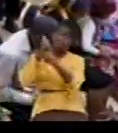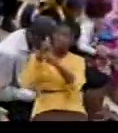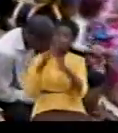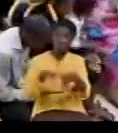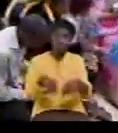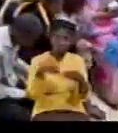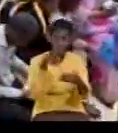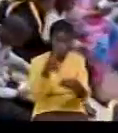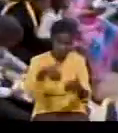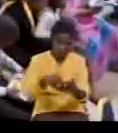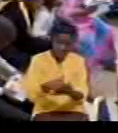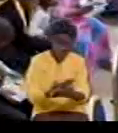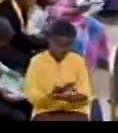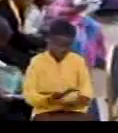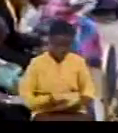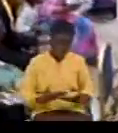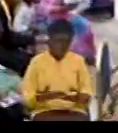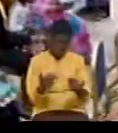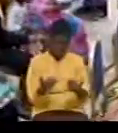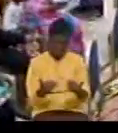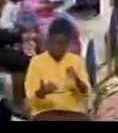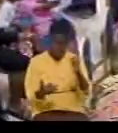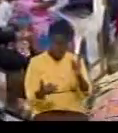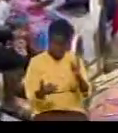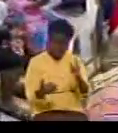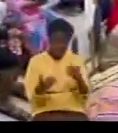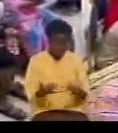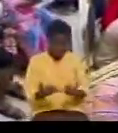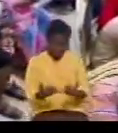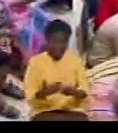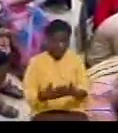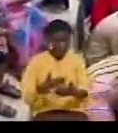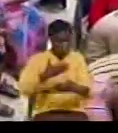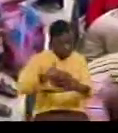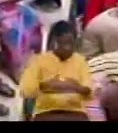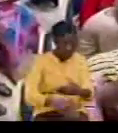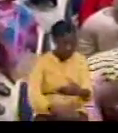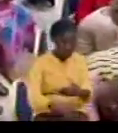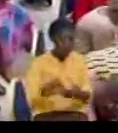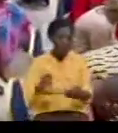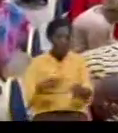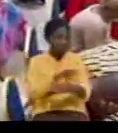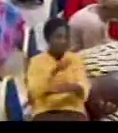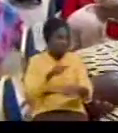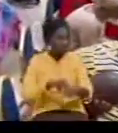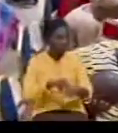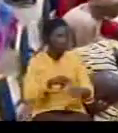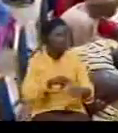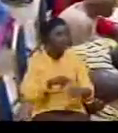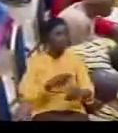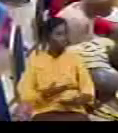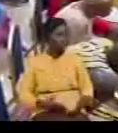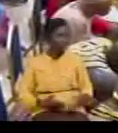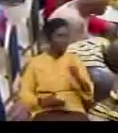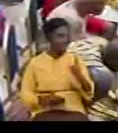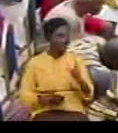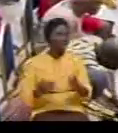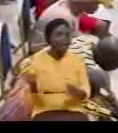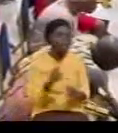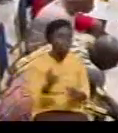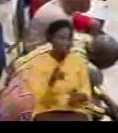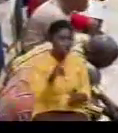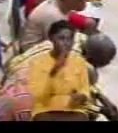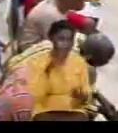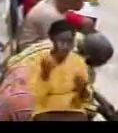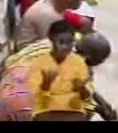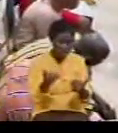the new birth right now beyond the natural birth. Wherever you are, I know